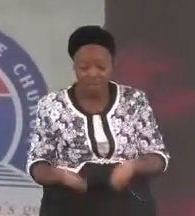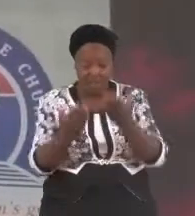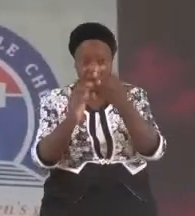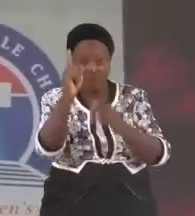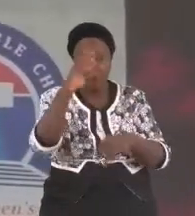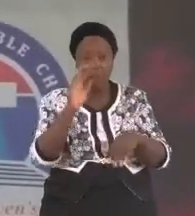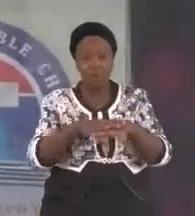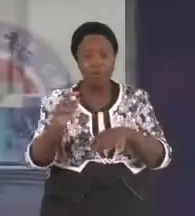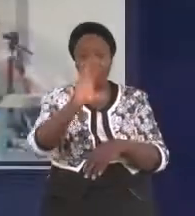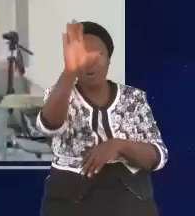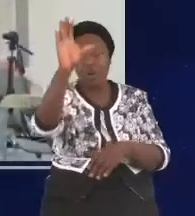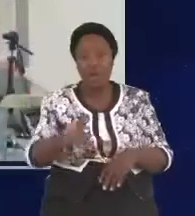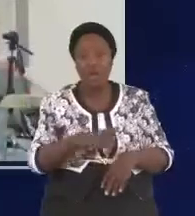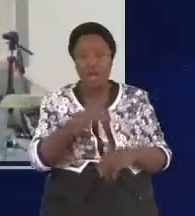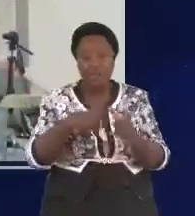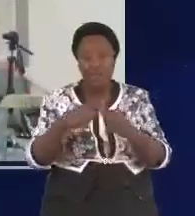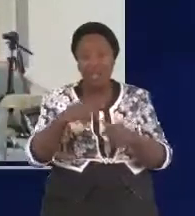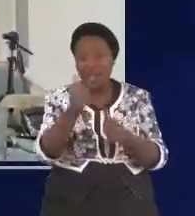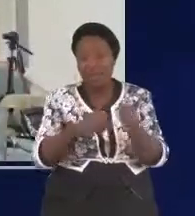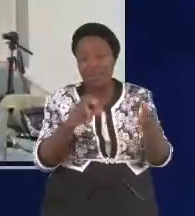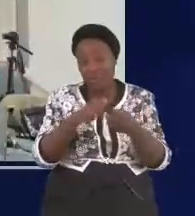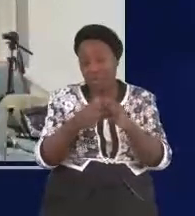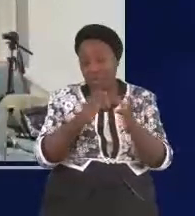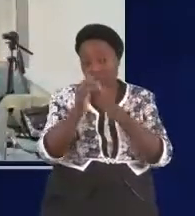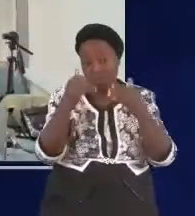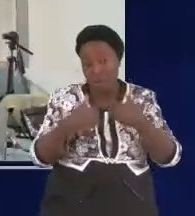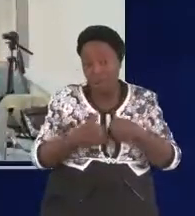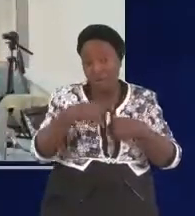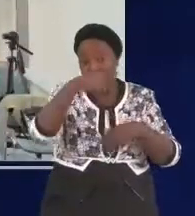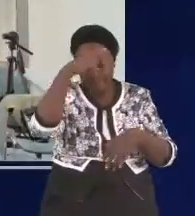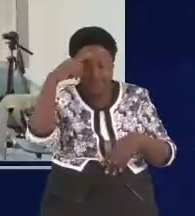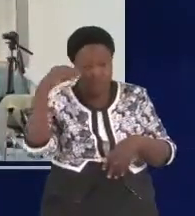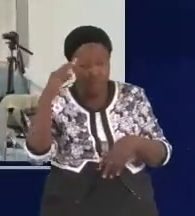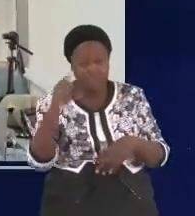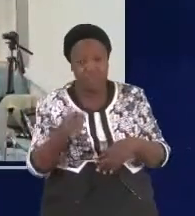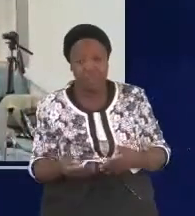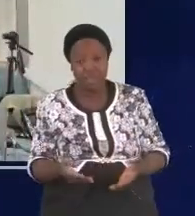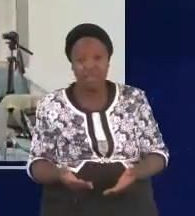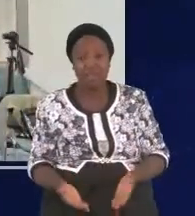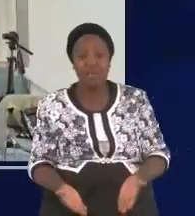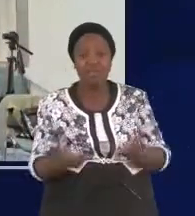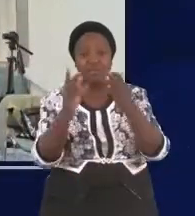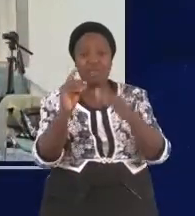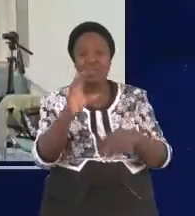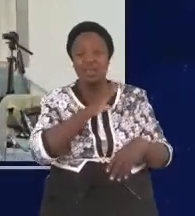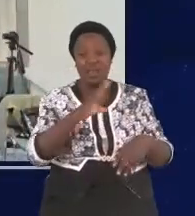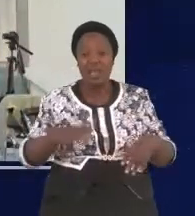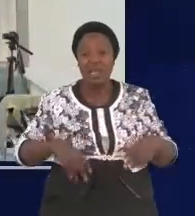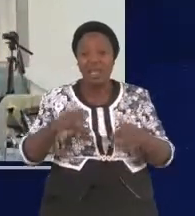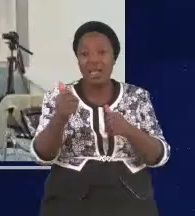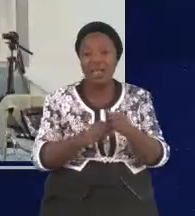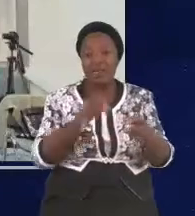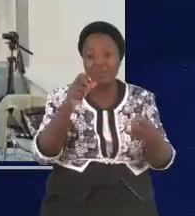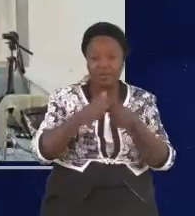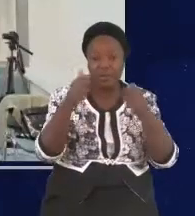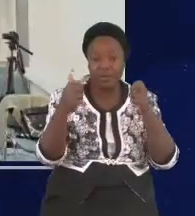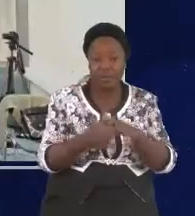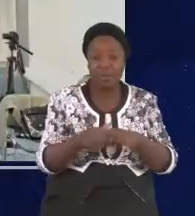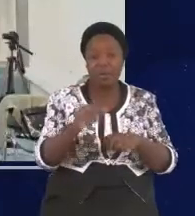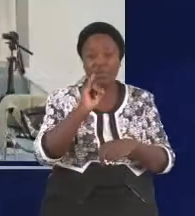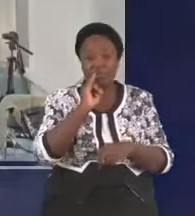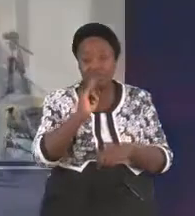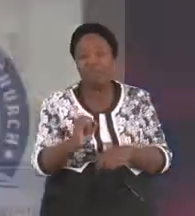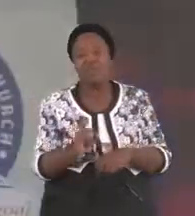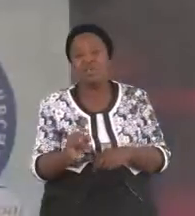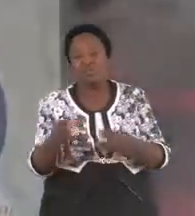every problem you have because of the uplifted Christ, every problem is solved in